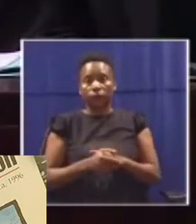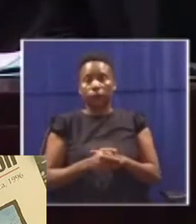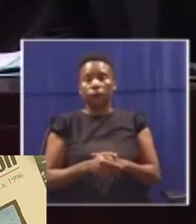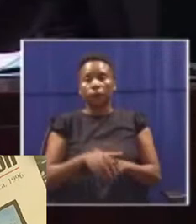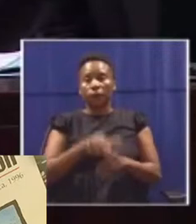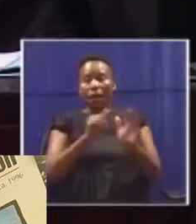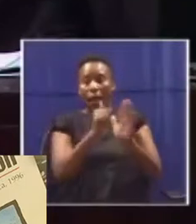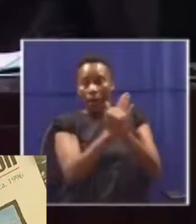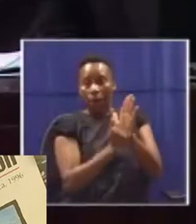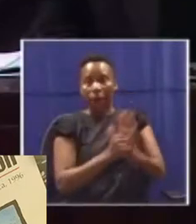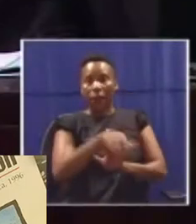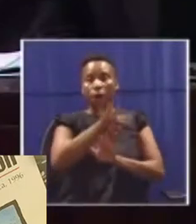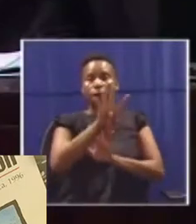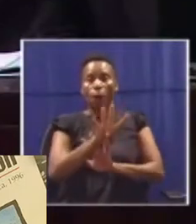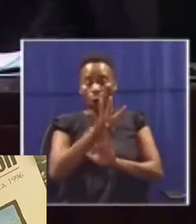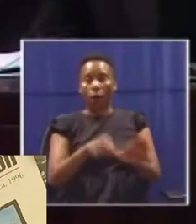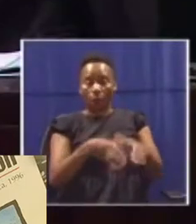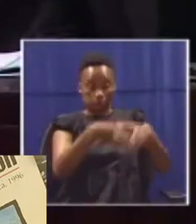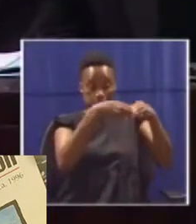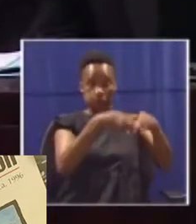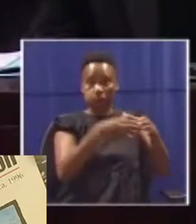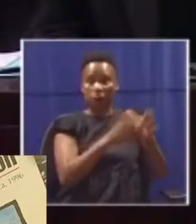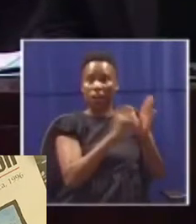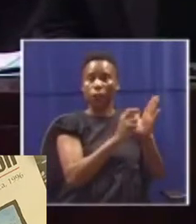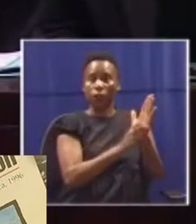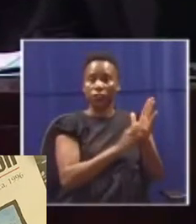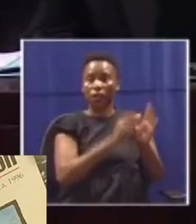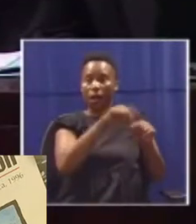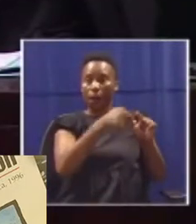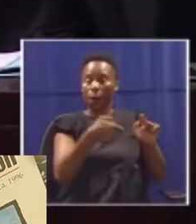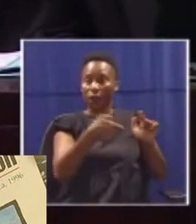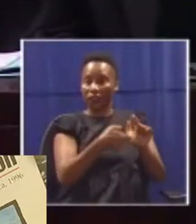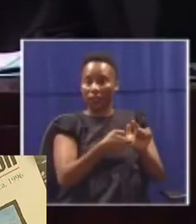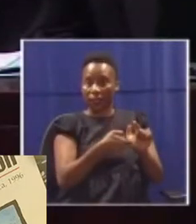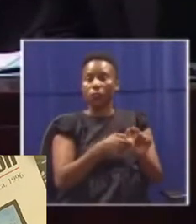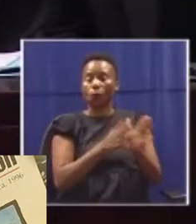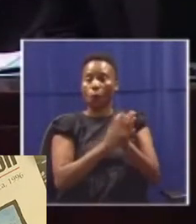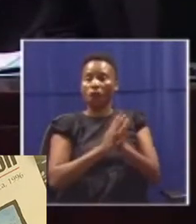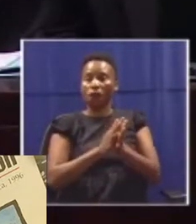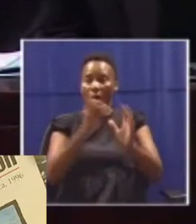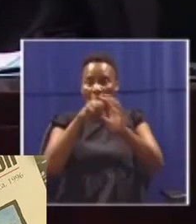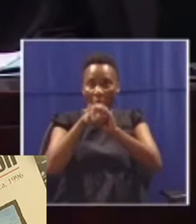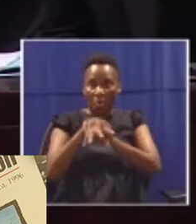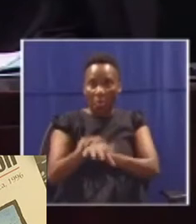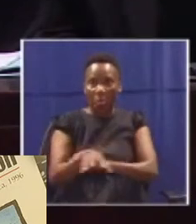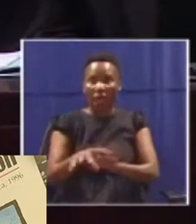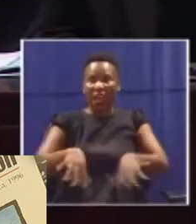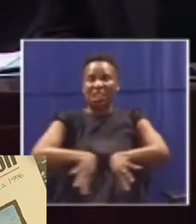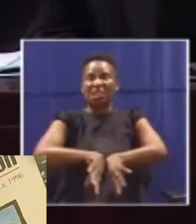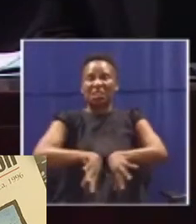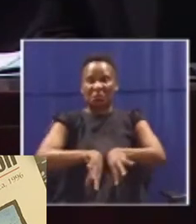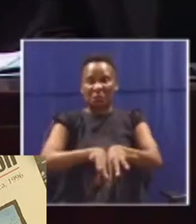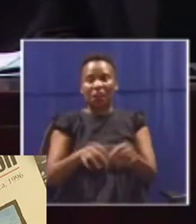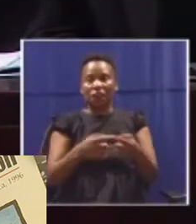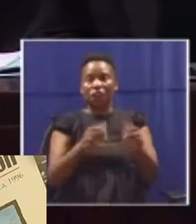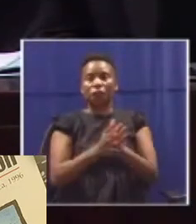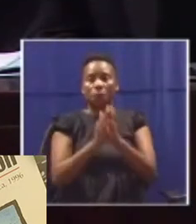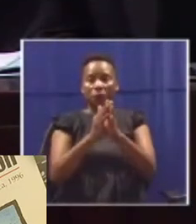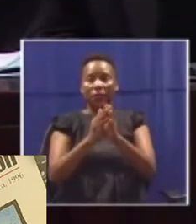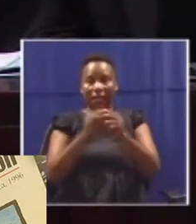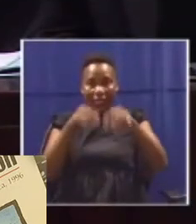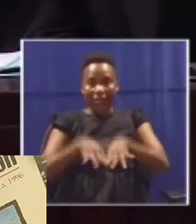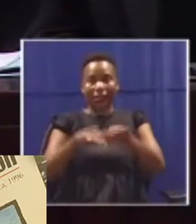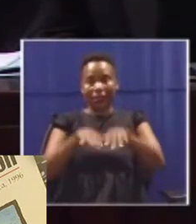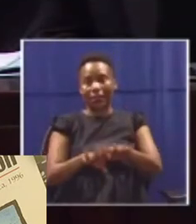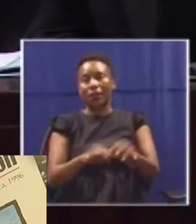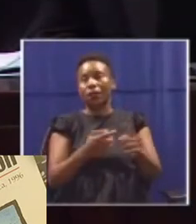4 contains a set of regulations regarding the discharge of sewage into the sea from ships. Let us not forget, Chairperson,